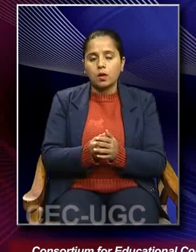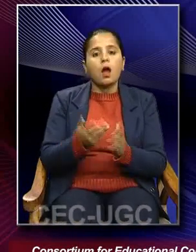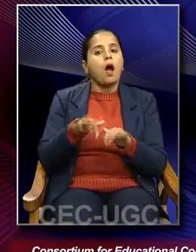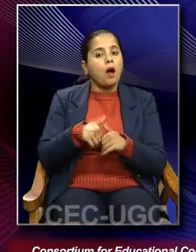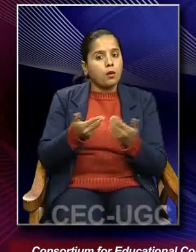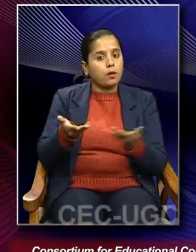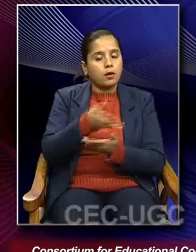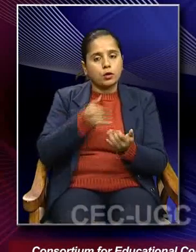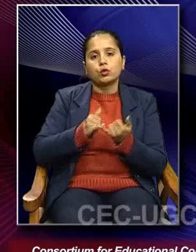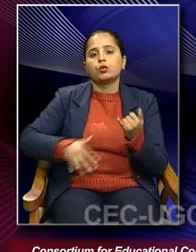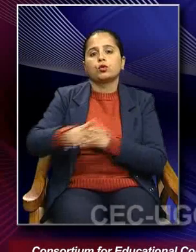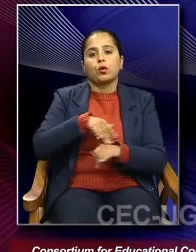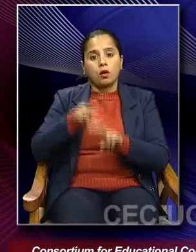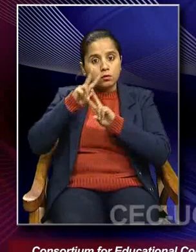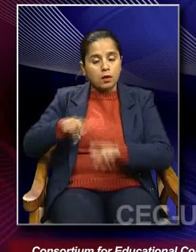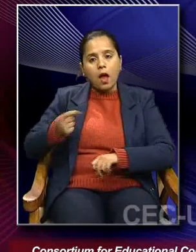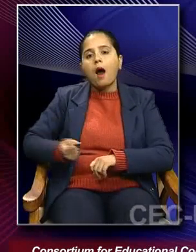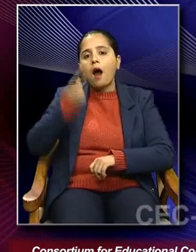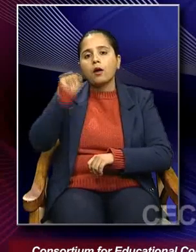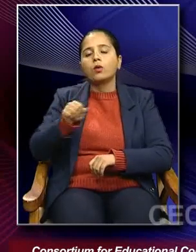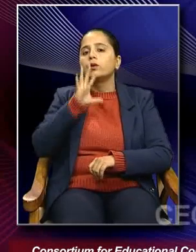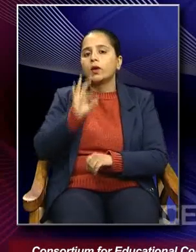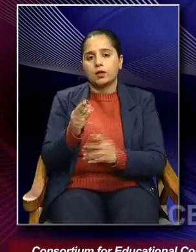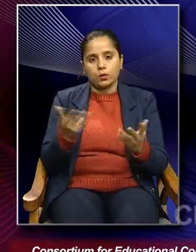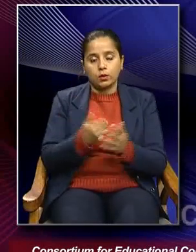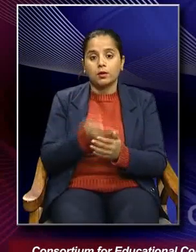how sociologists understand this reality.